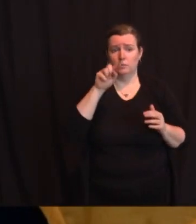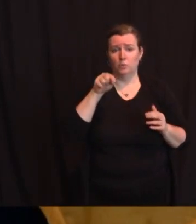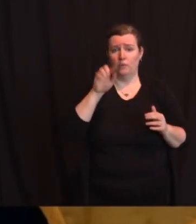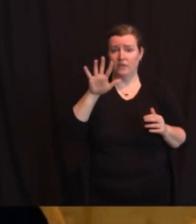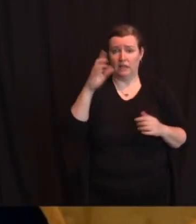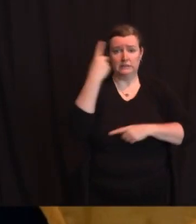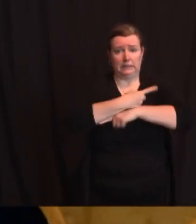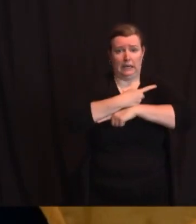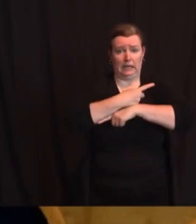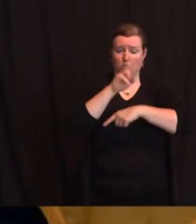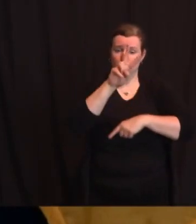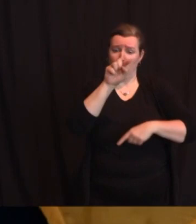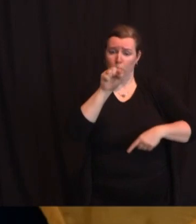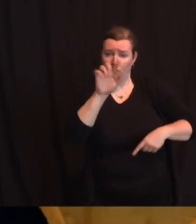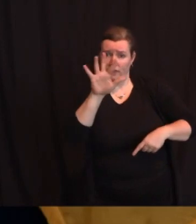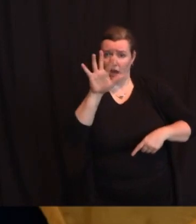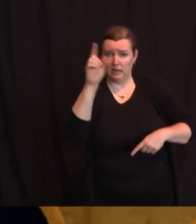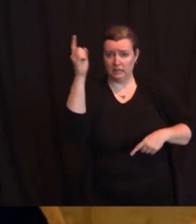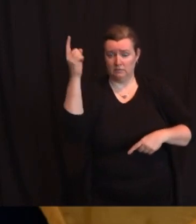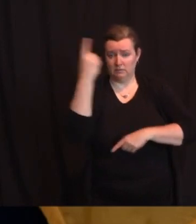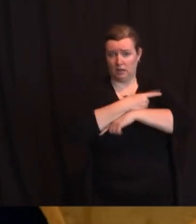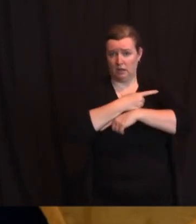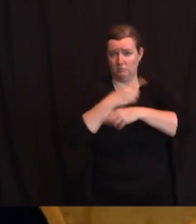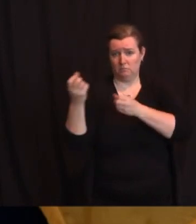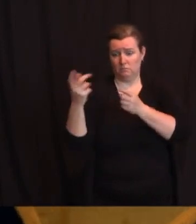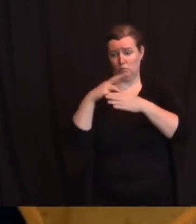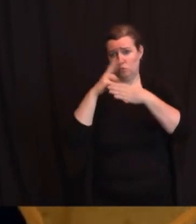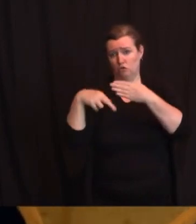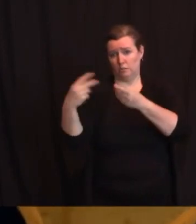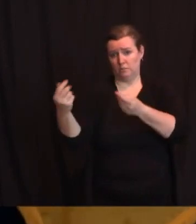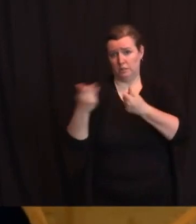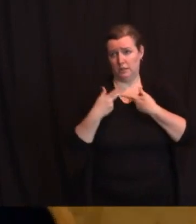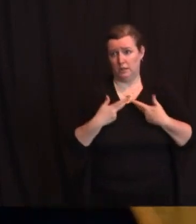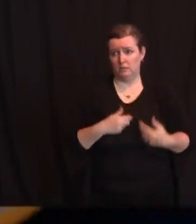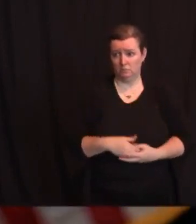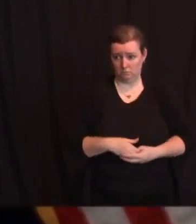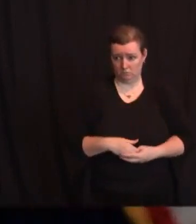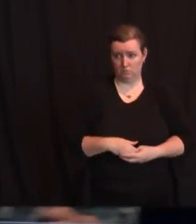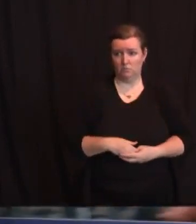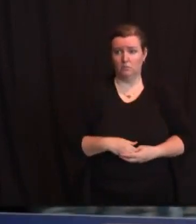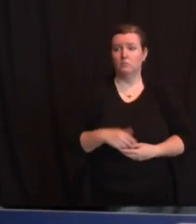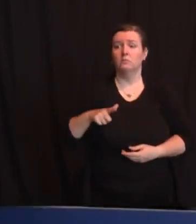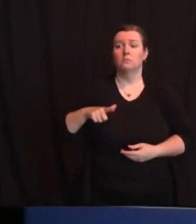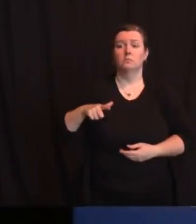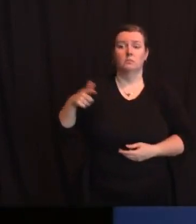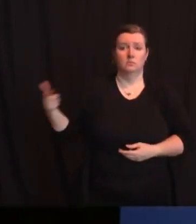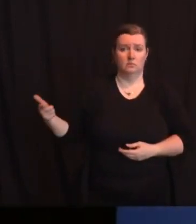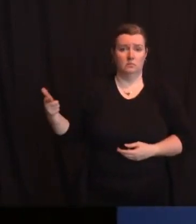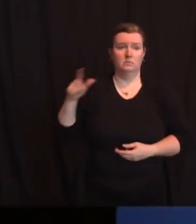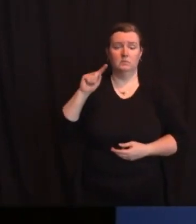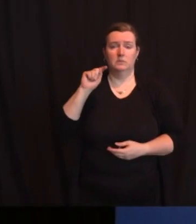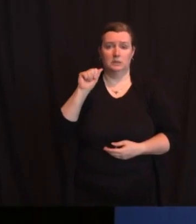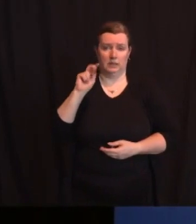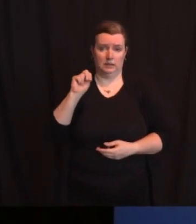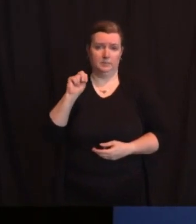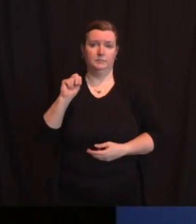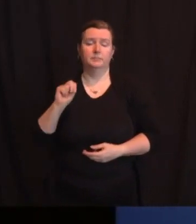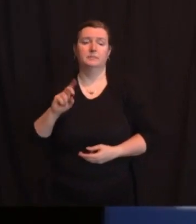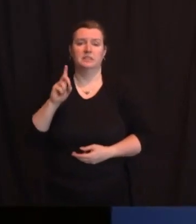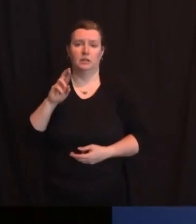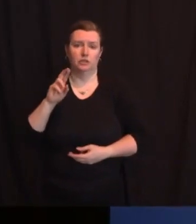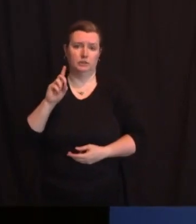of the labs. So that's the average. Tina. And what is the trigger for